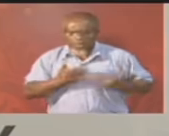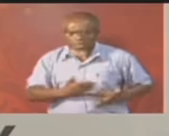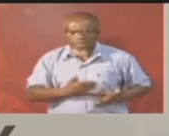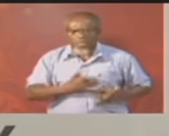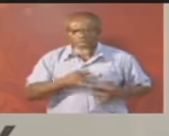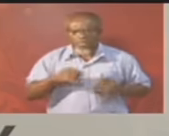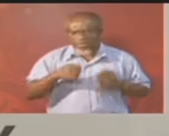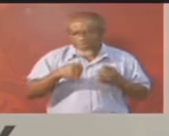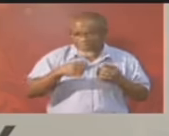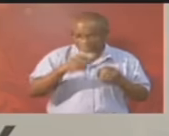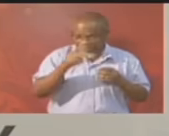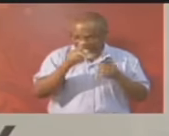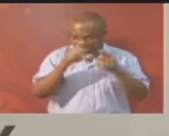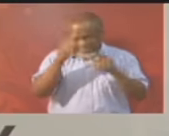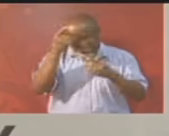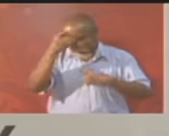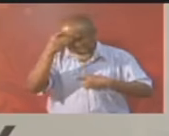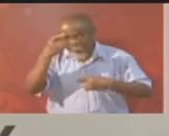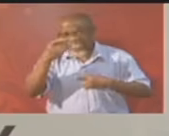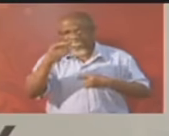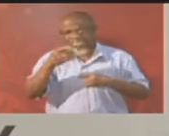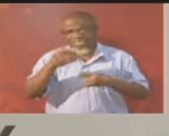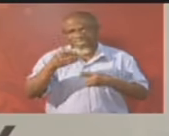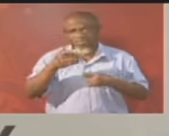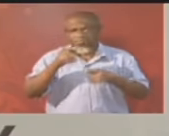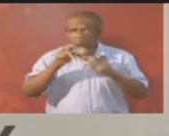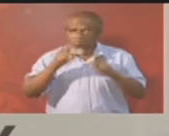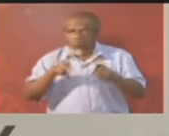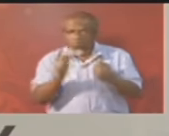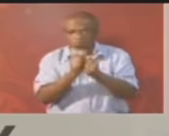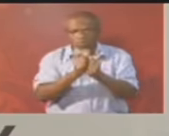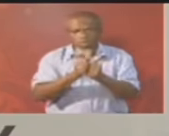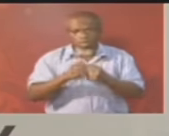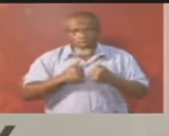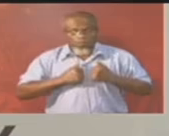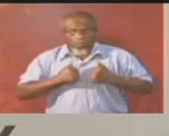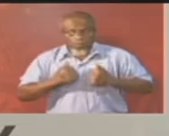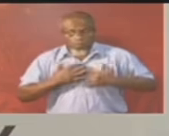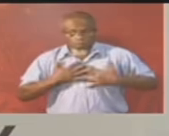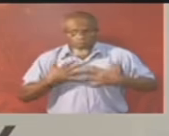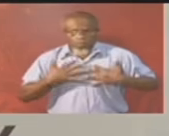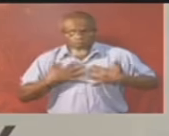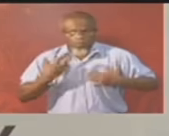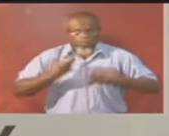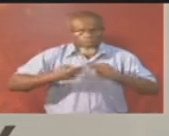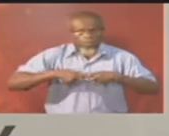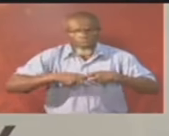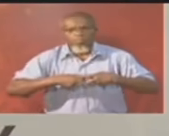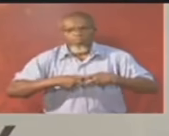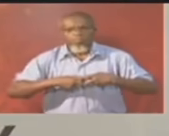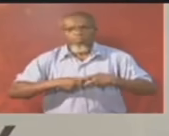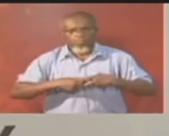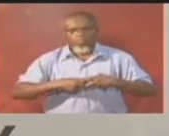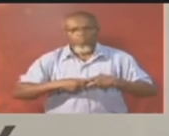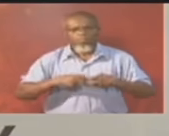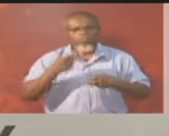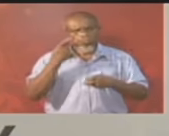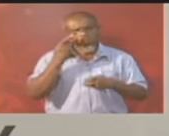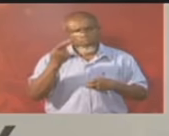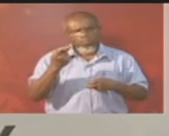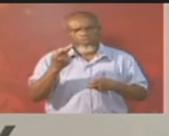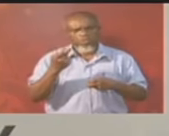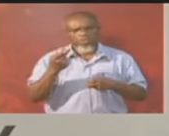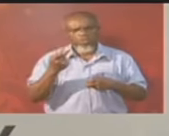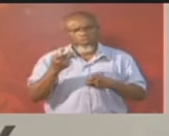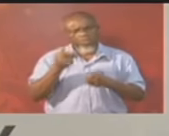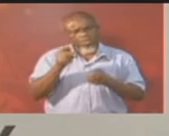with things like asthma, etc., are a smaller proportion of those comorbidities than we may initially have thought or